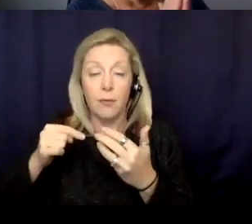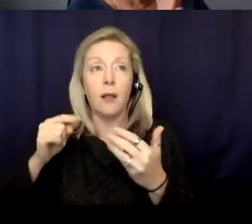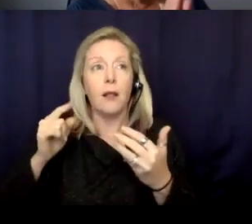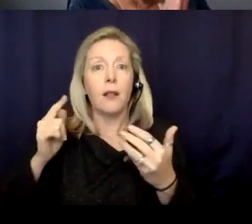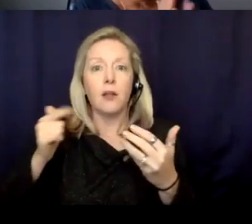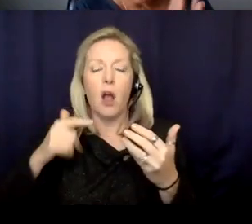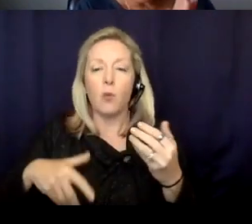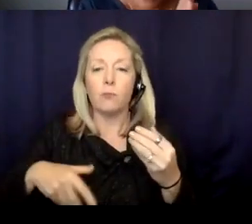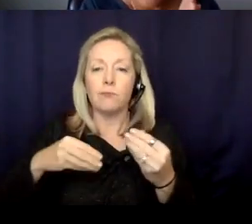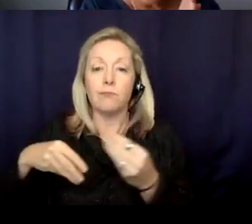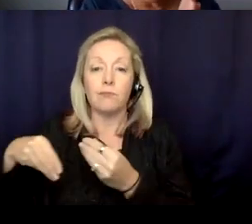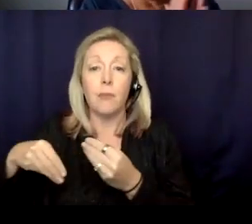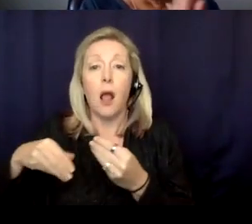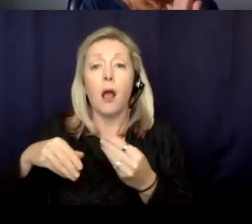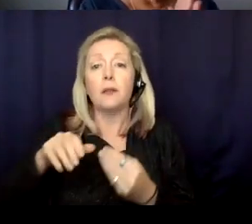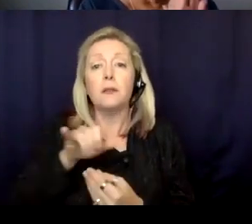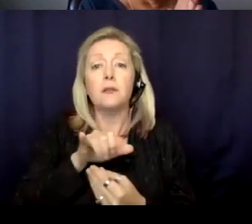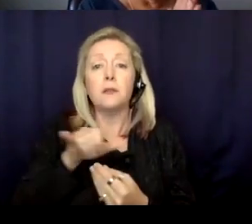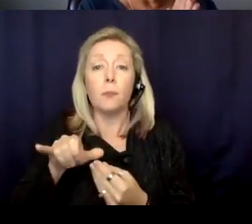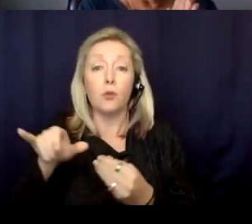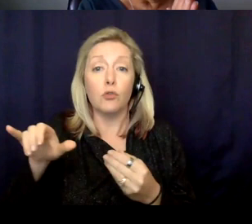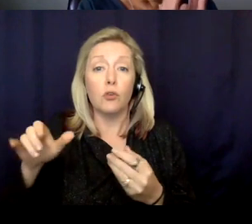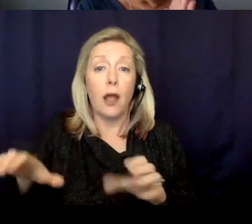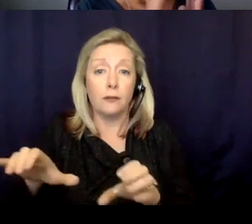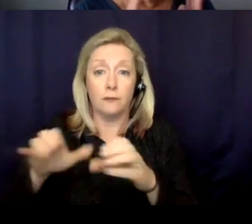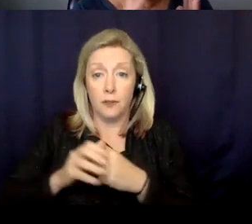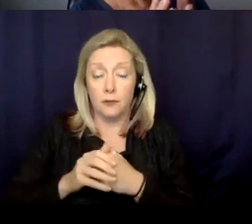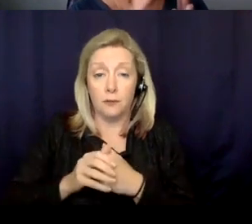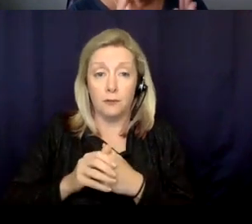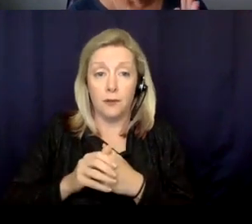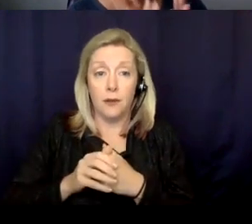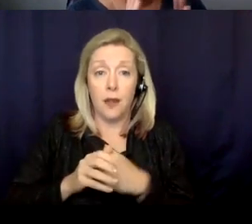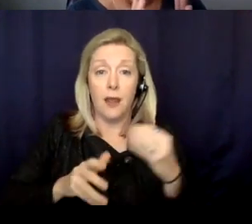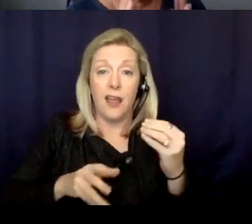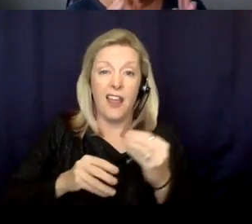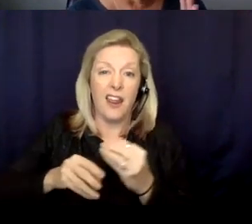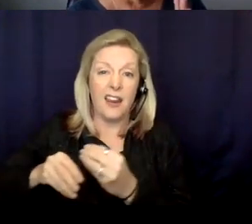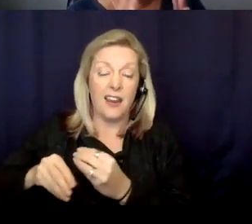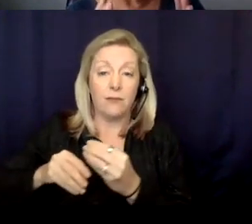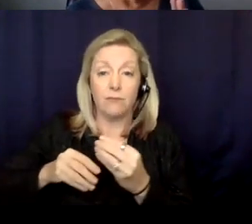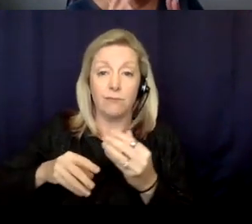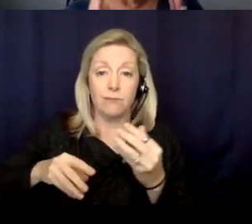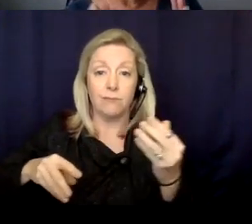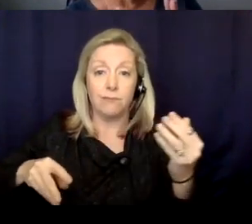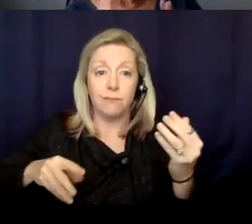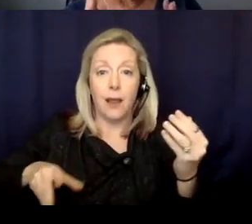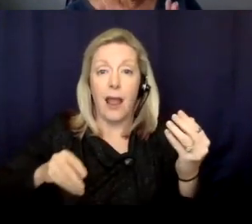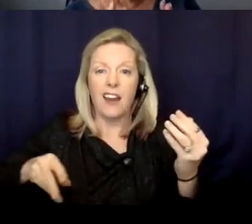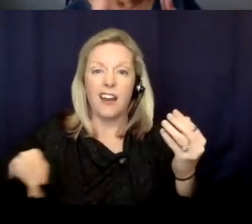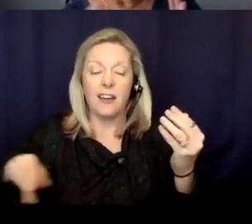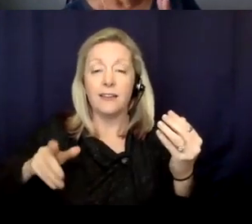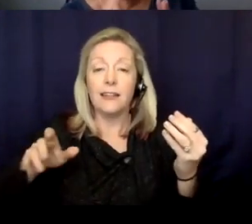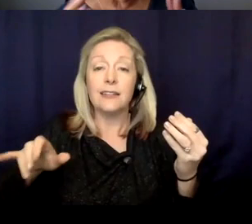may be like what they like, but I'm also going to bring in stuff that's of